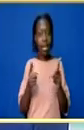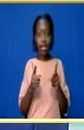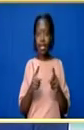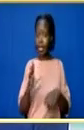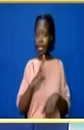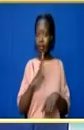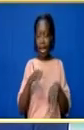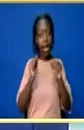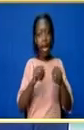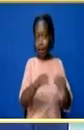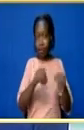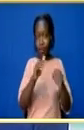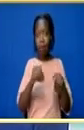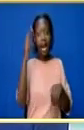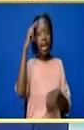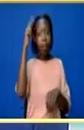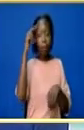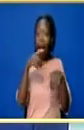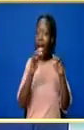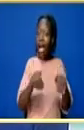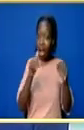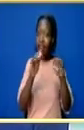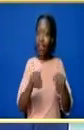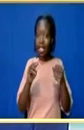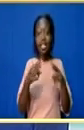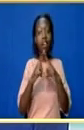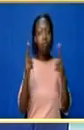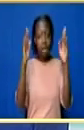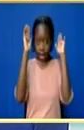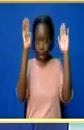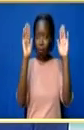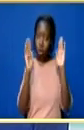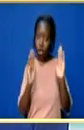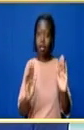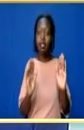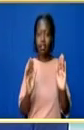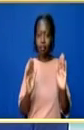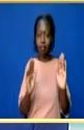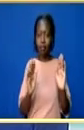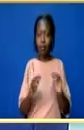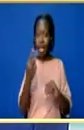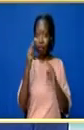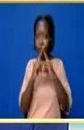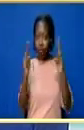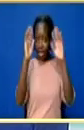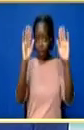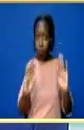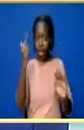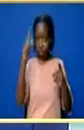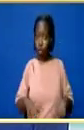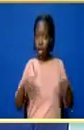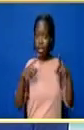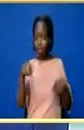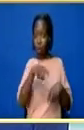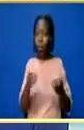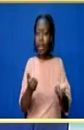cultivate. Yes, remember agriculture. It is the heart of our living. It's true. We need the food. Yes, we do.